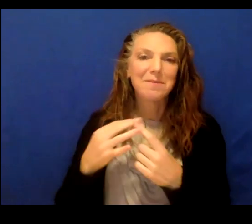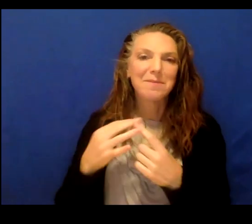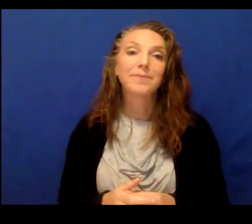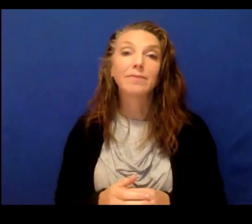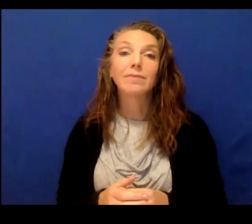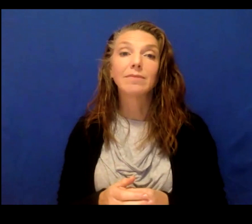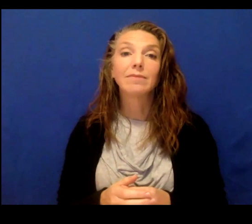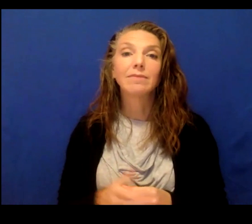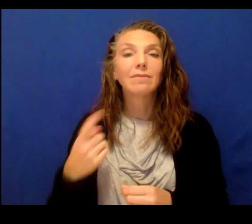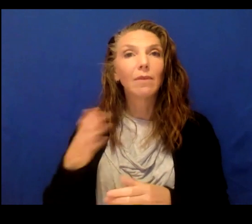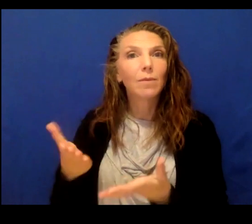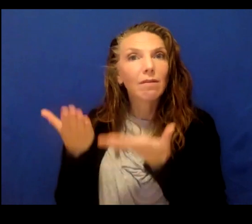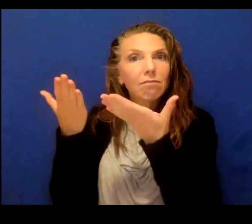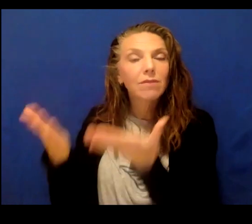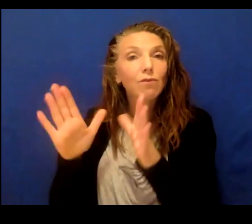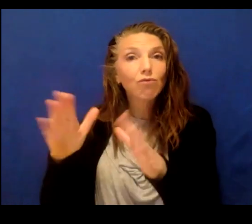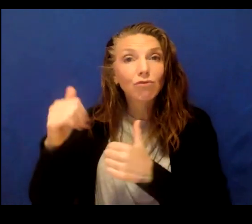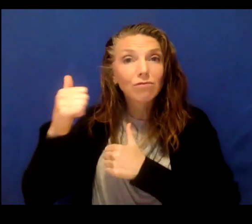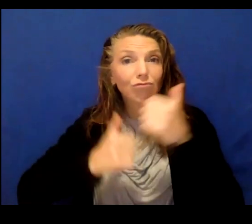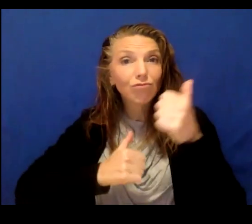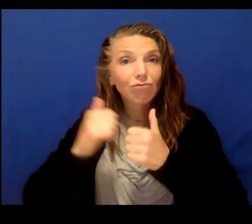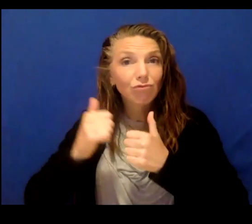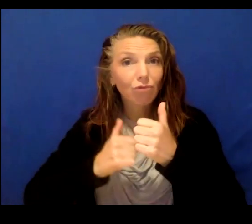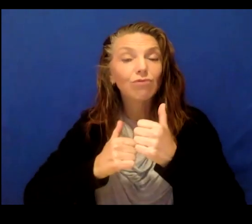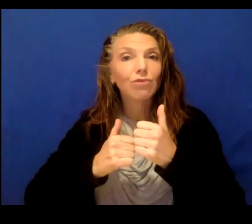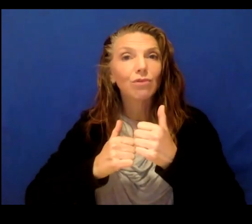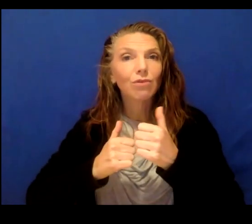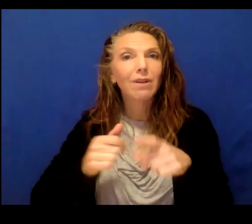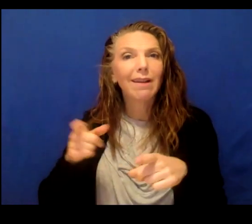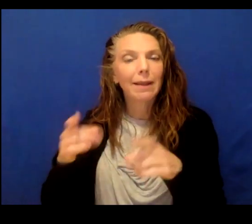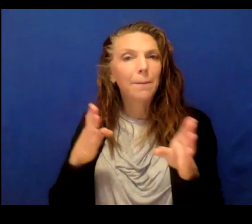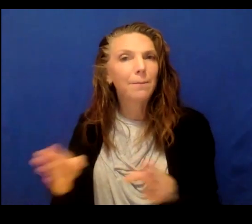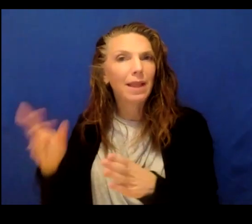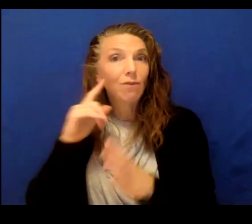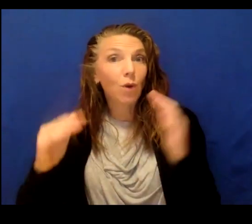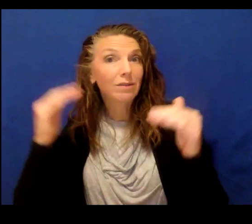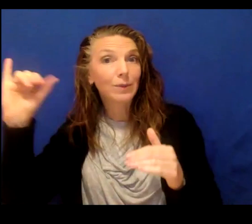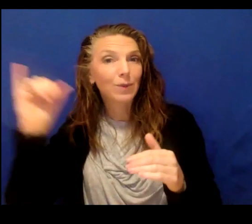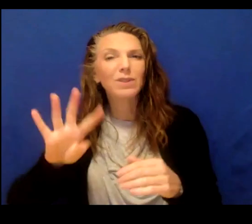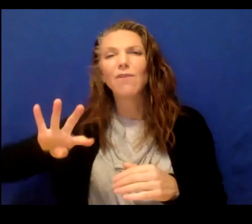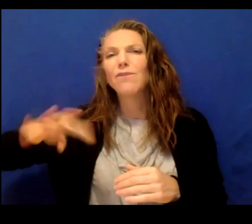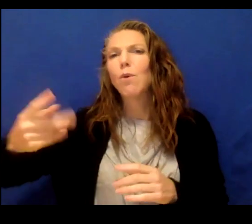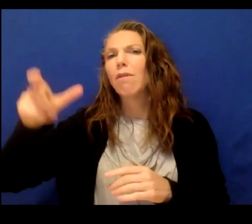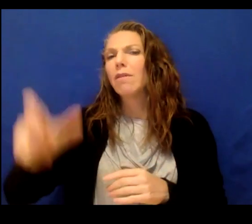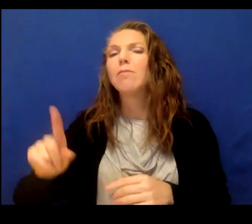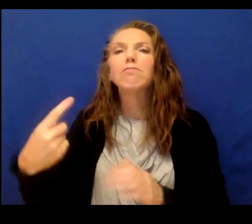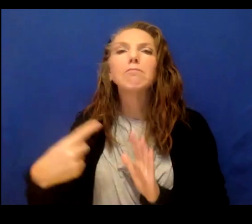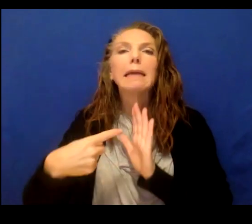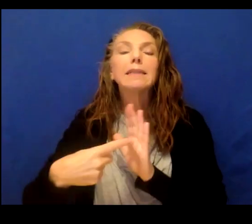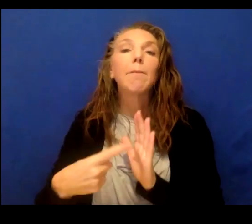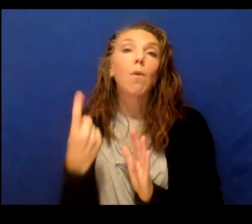wonderful structure to plan for how to do that for adults. And so in this fourth column are just some examples of what a team